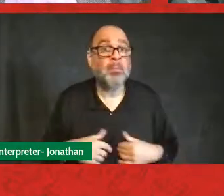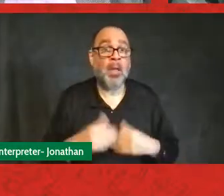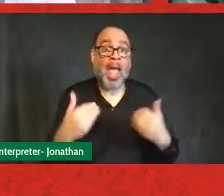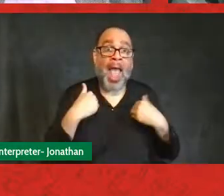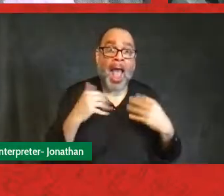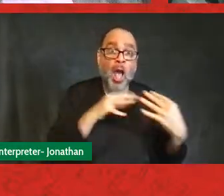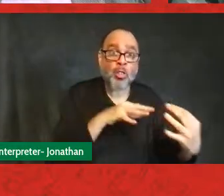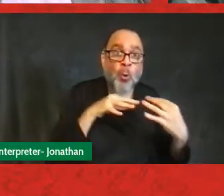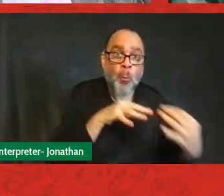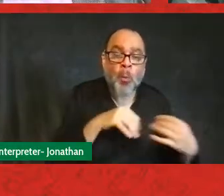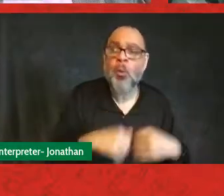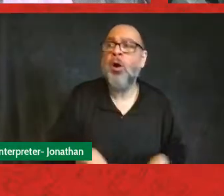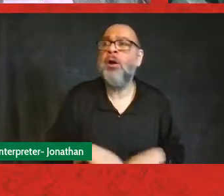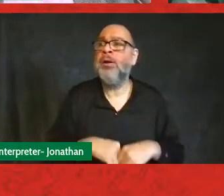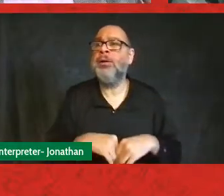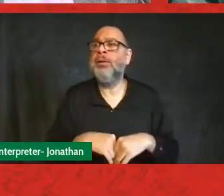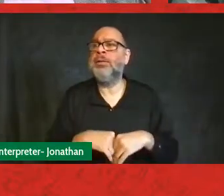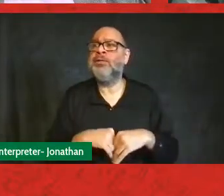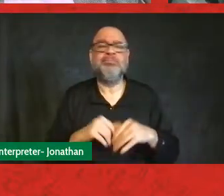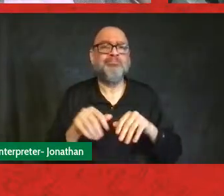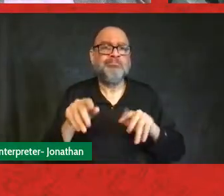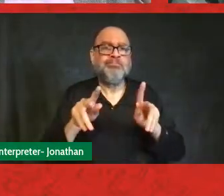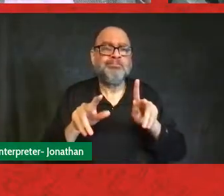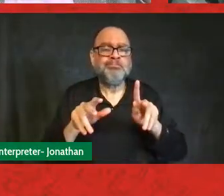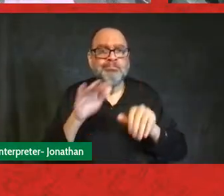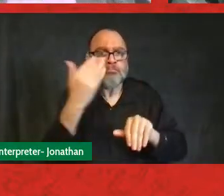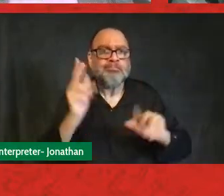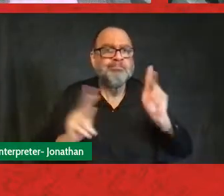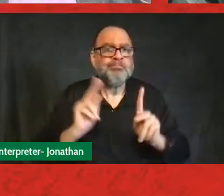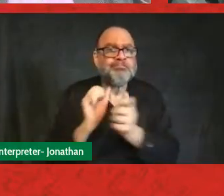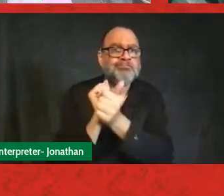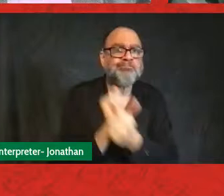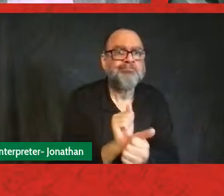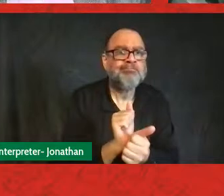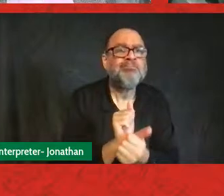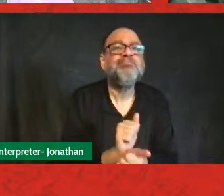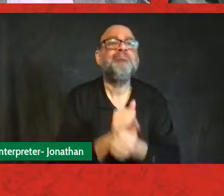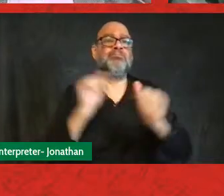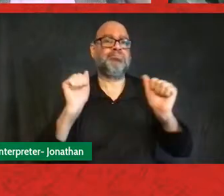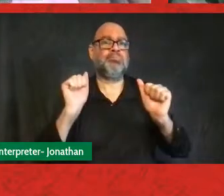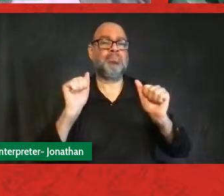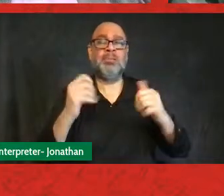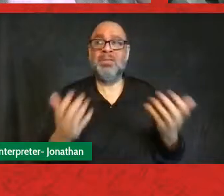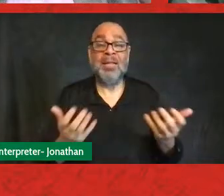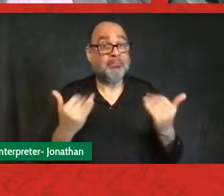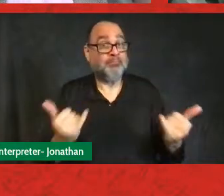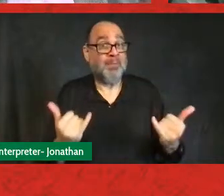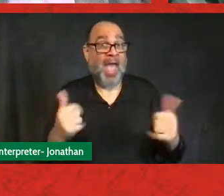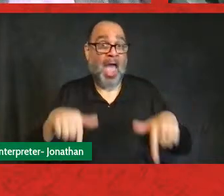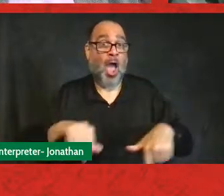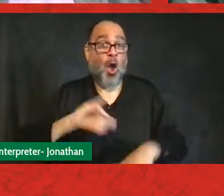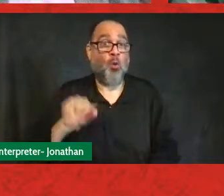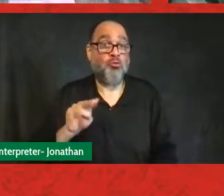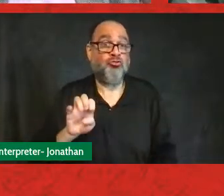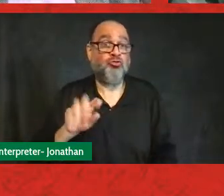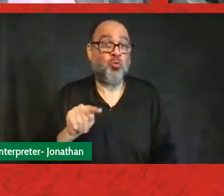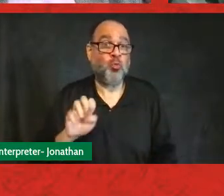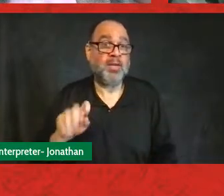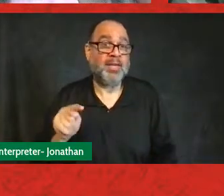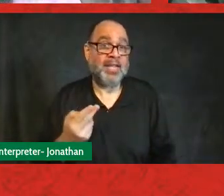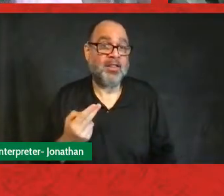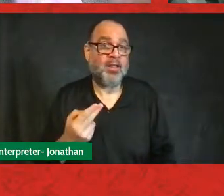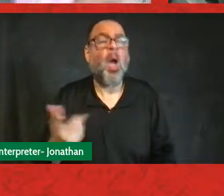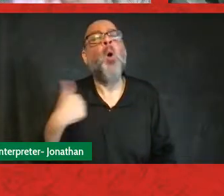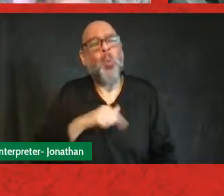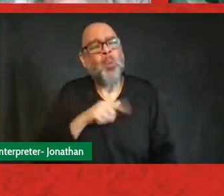talking about Juneteenth. But again, we have to say the thing that the Black theaters do is they show that we have very different histories. That's